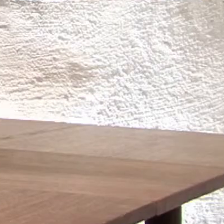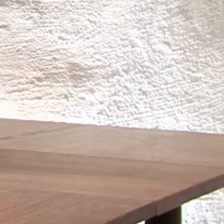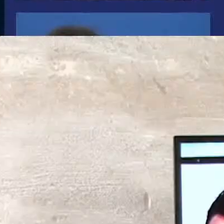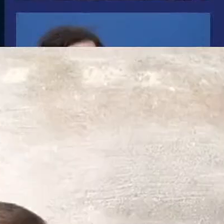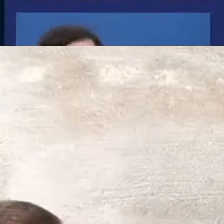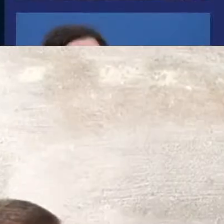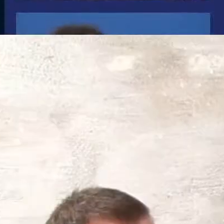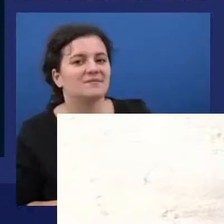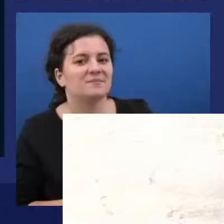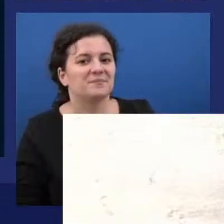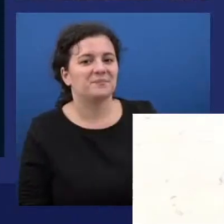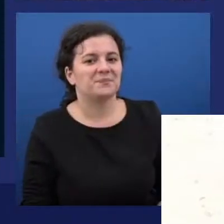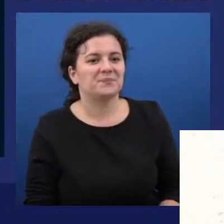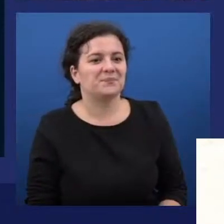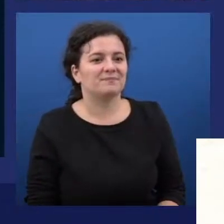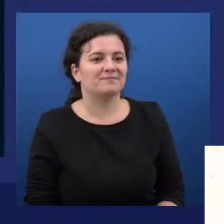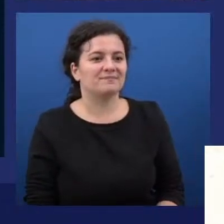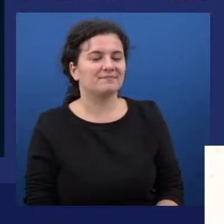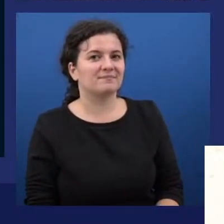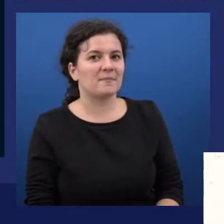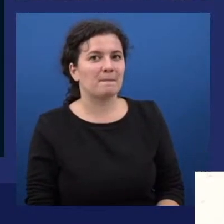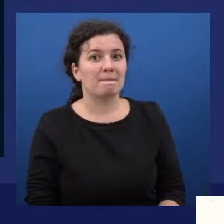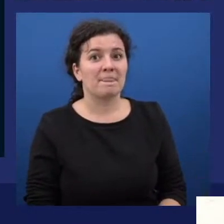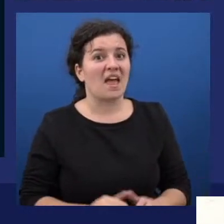And yeah, that's that.